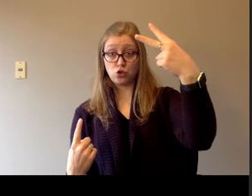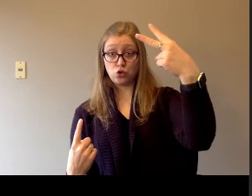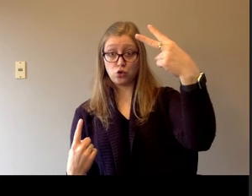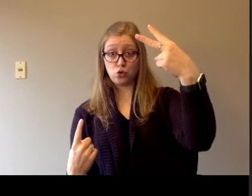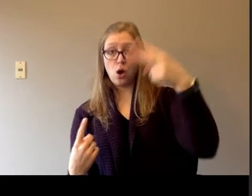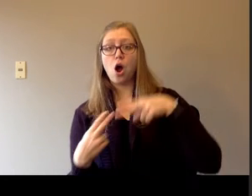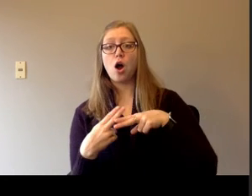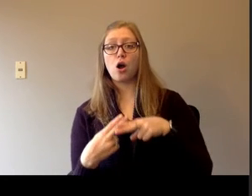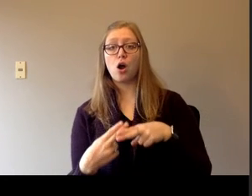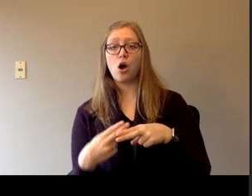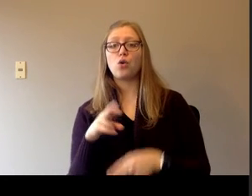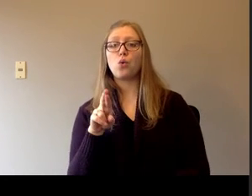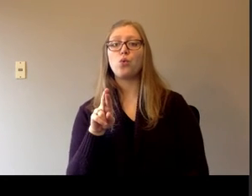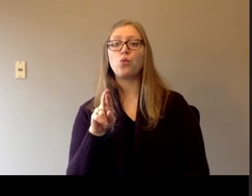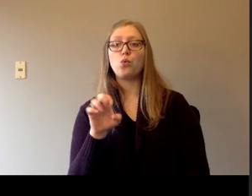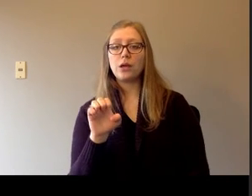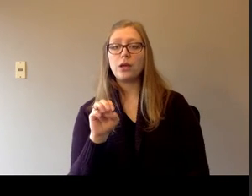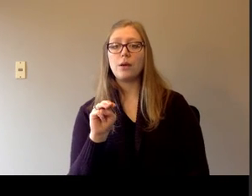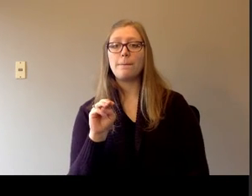remote